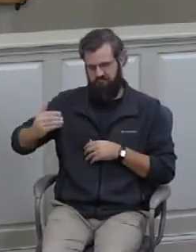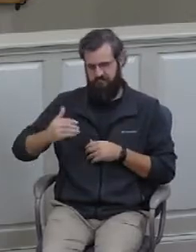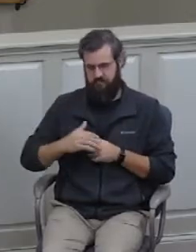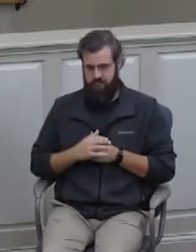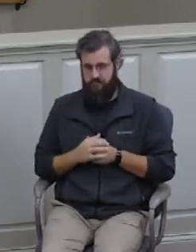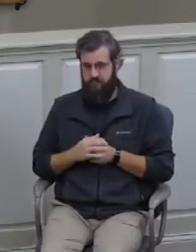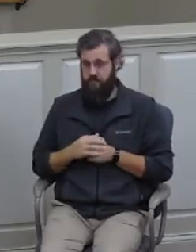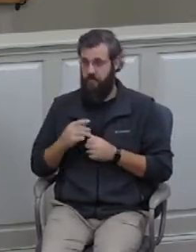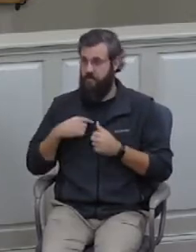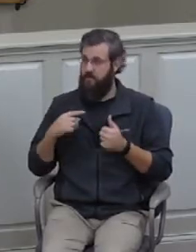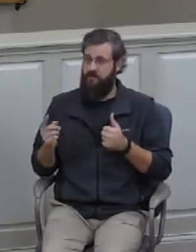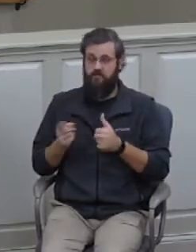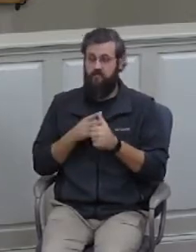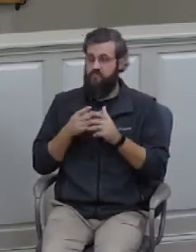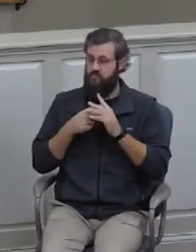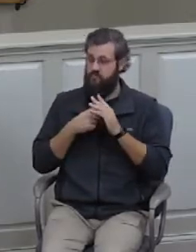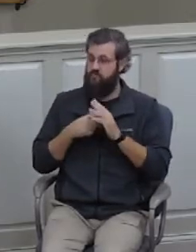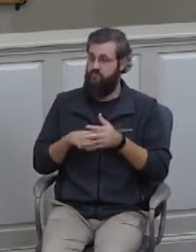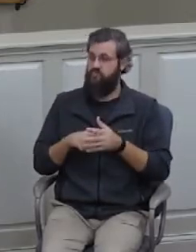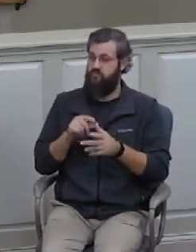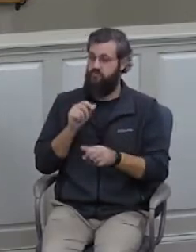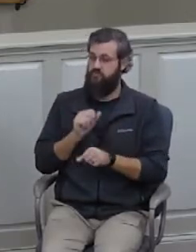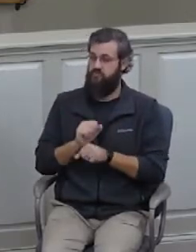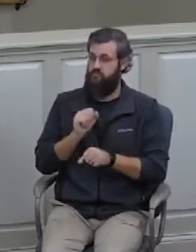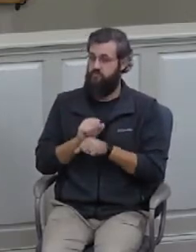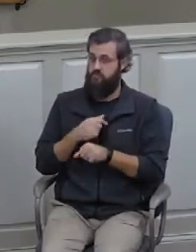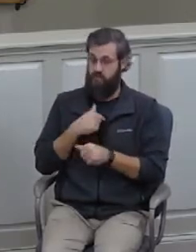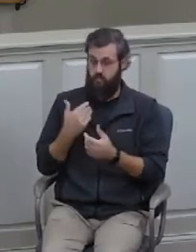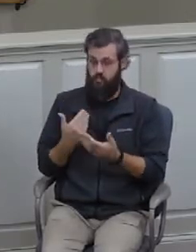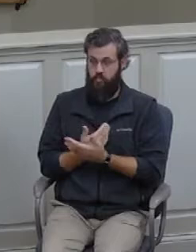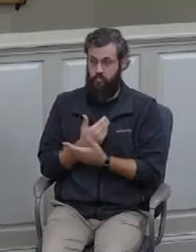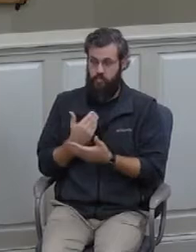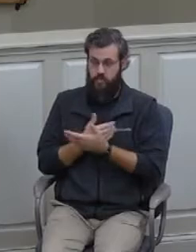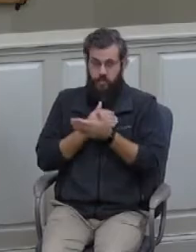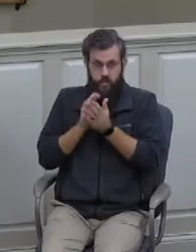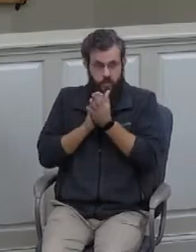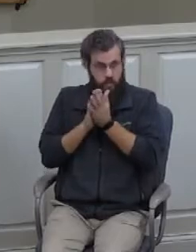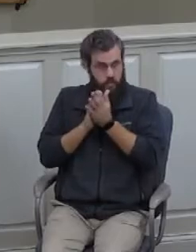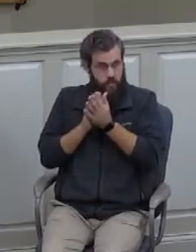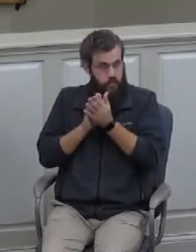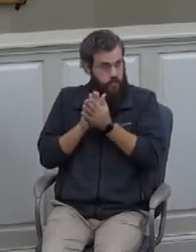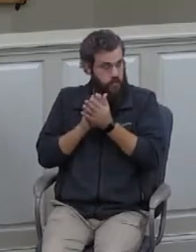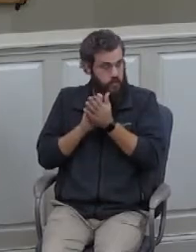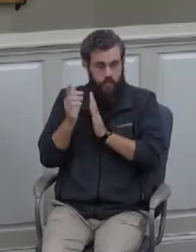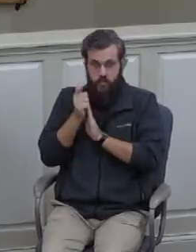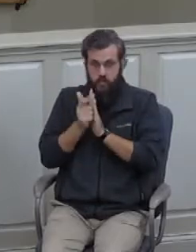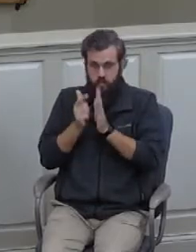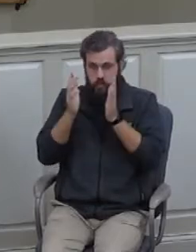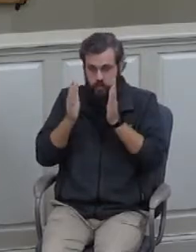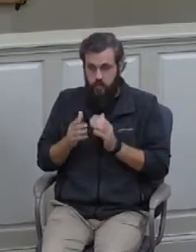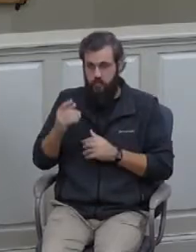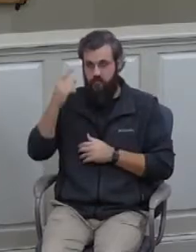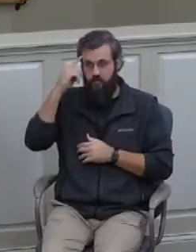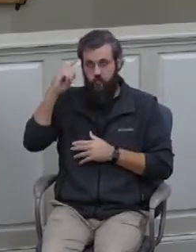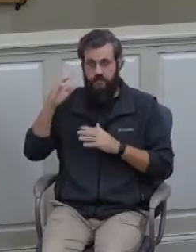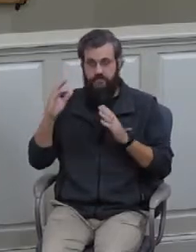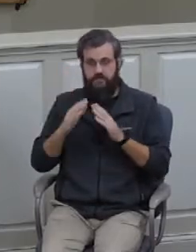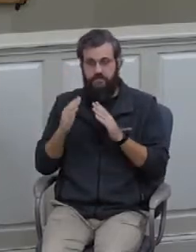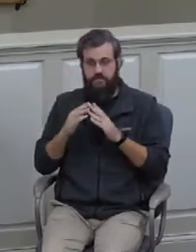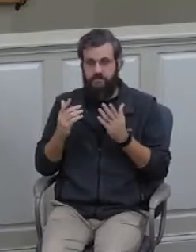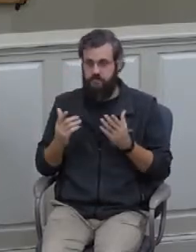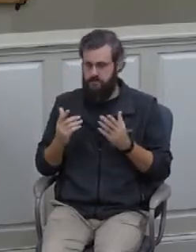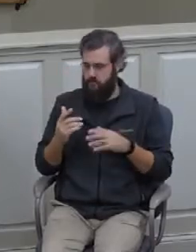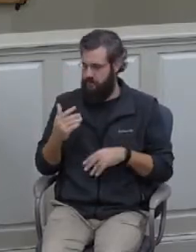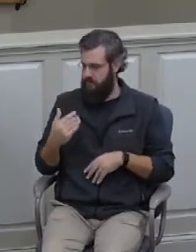when I first began as a wide-eyed, eager counsel to the city, I can't